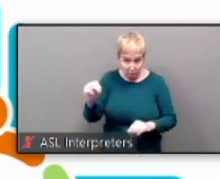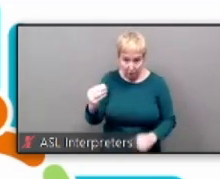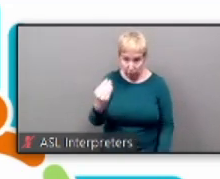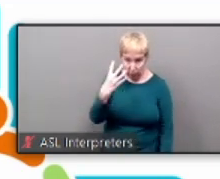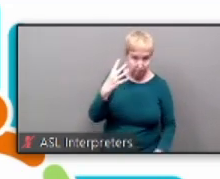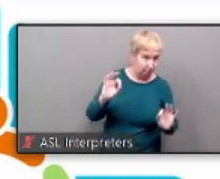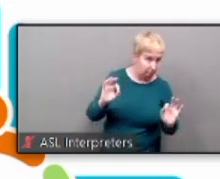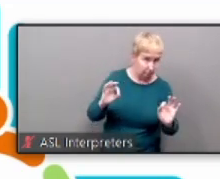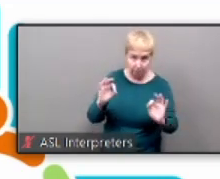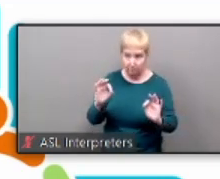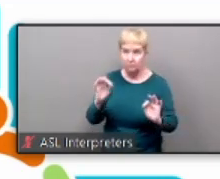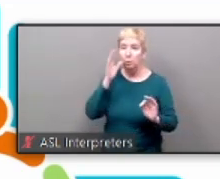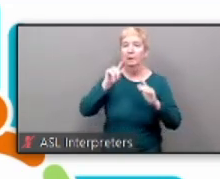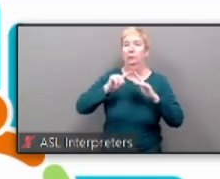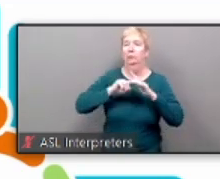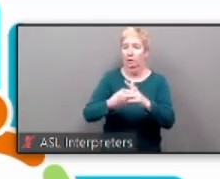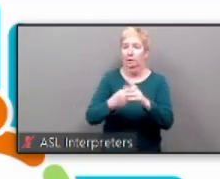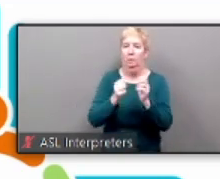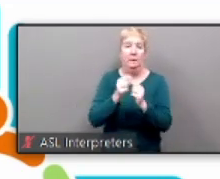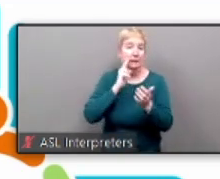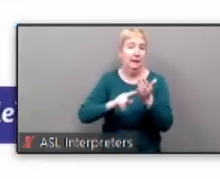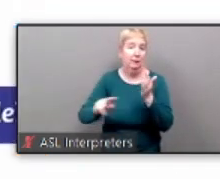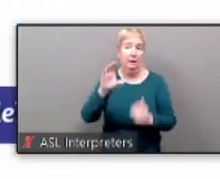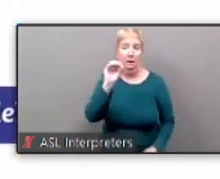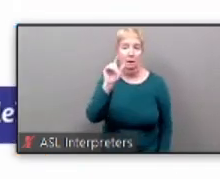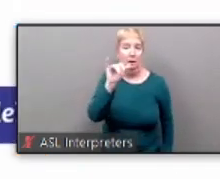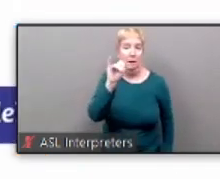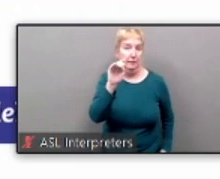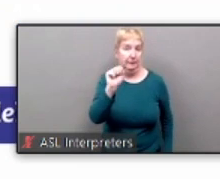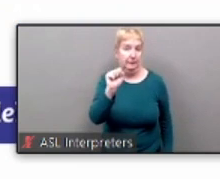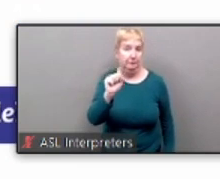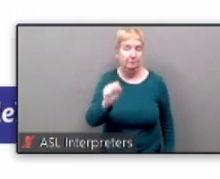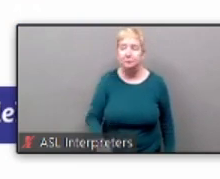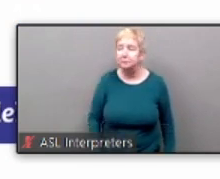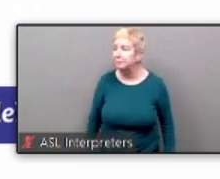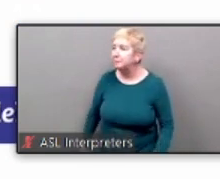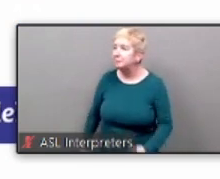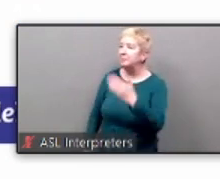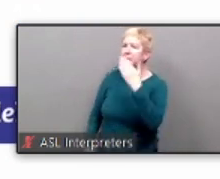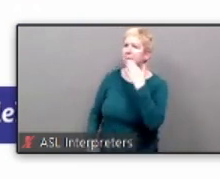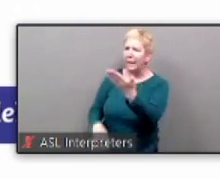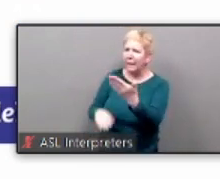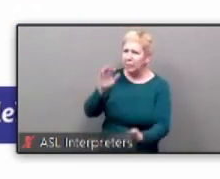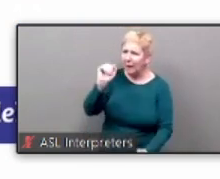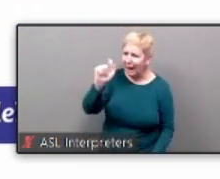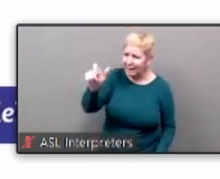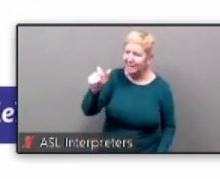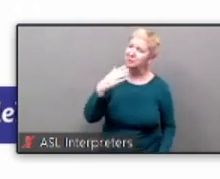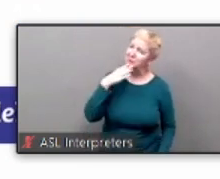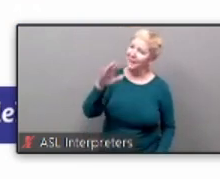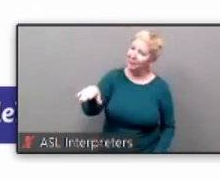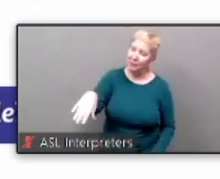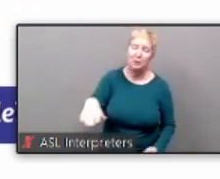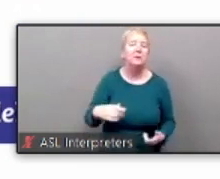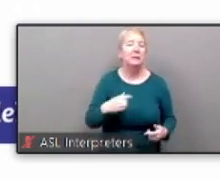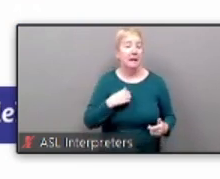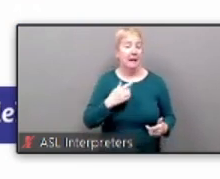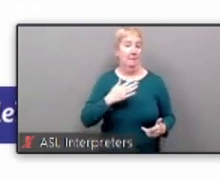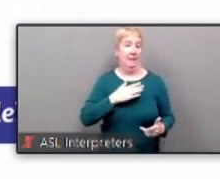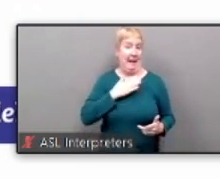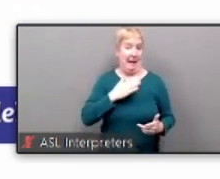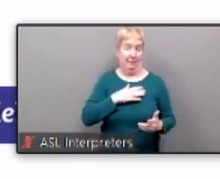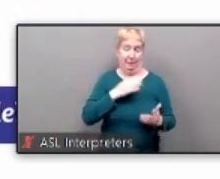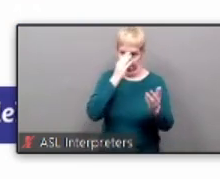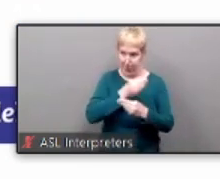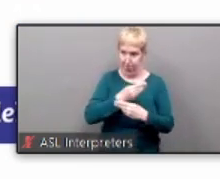with Secretary Collins. Thanks, Alex. Good afternoon. Happy to present a vaccine